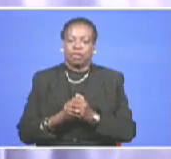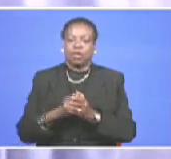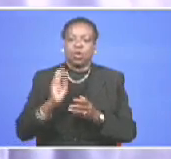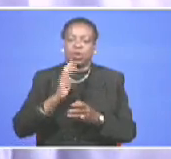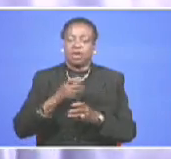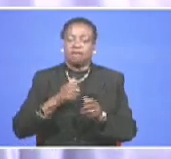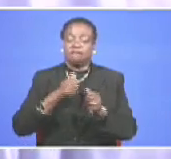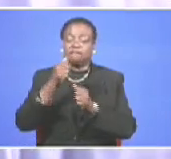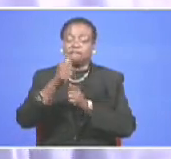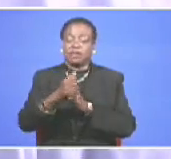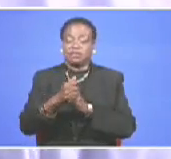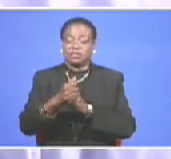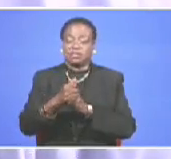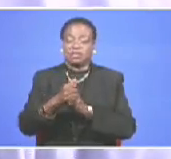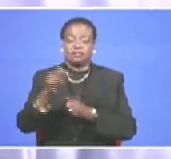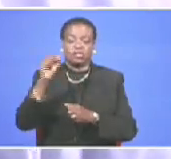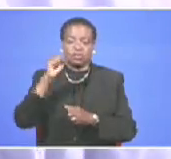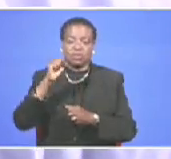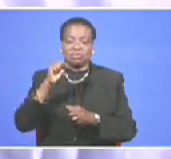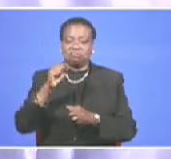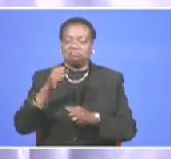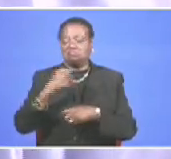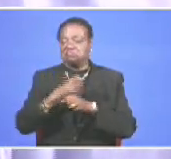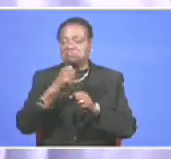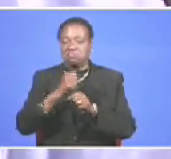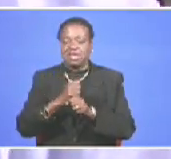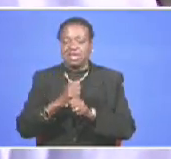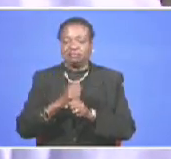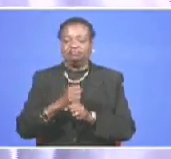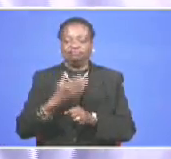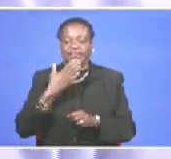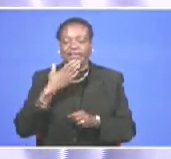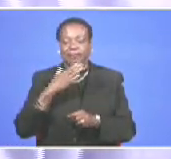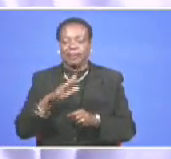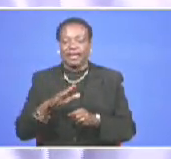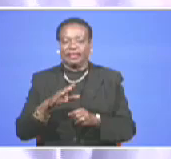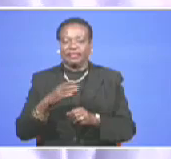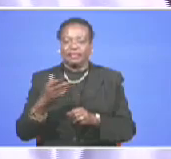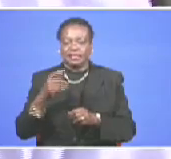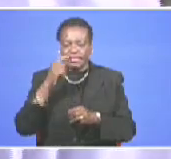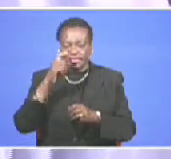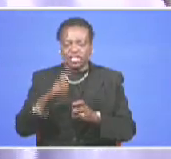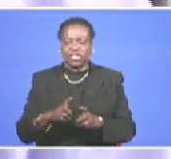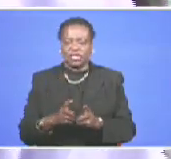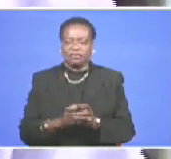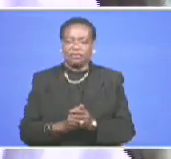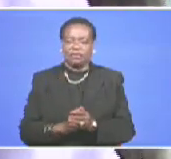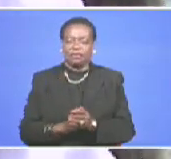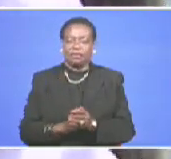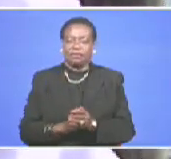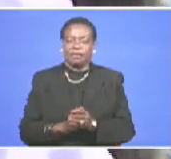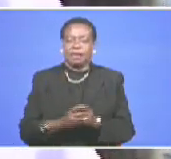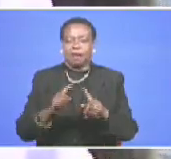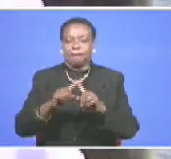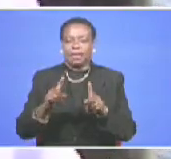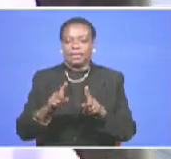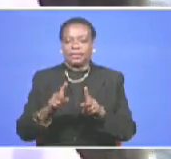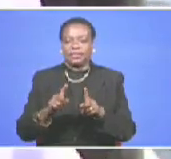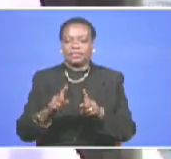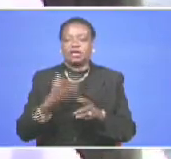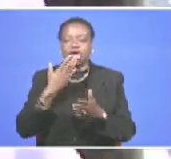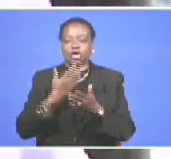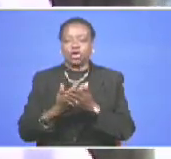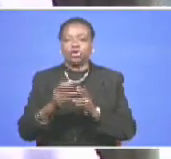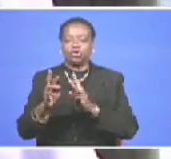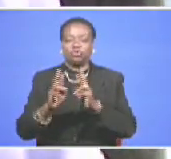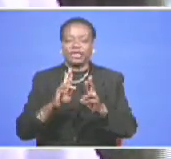Sonia, but we made a real bad attack. And we just stopped for probably 20 or 30 seconds, and that's when the Sonia passed us. But good racing. I'm